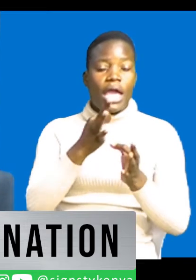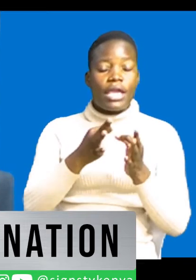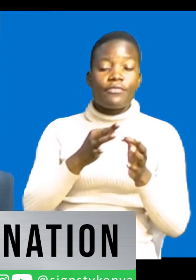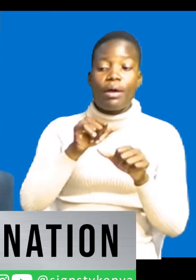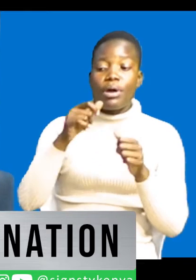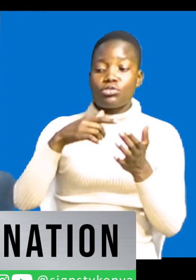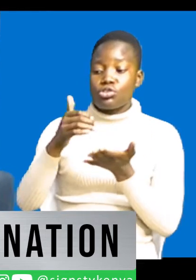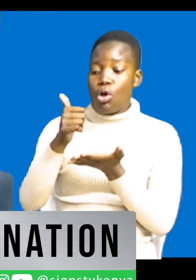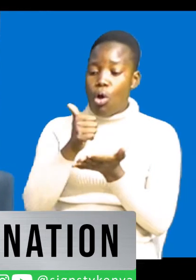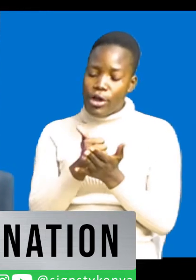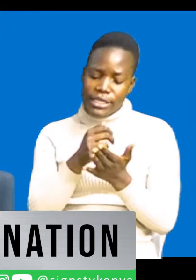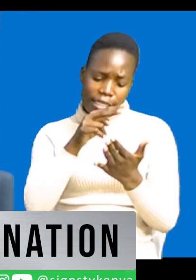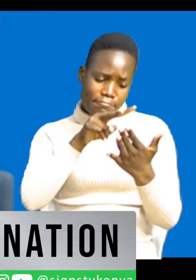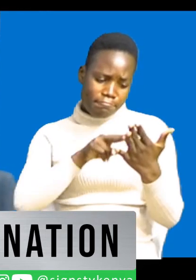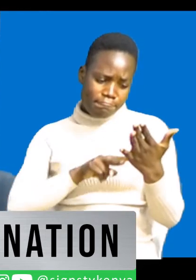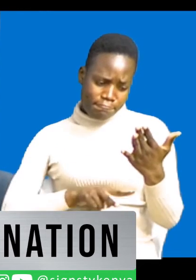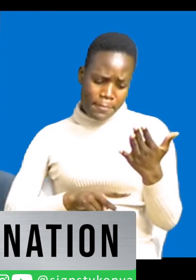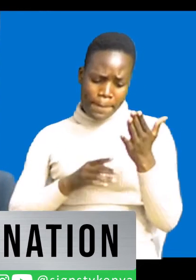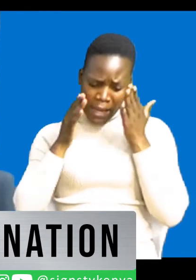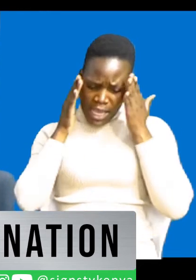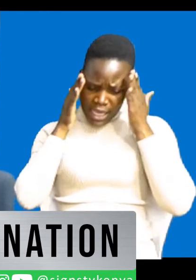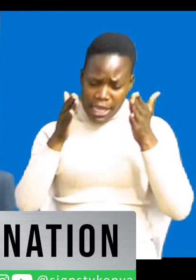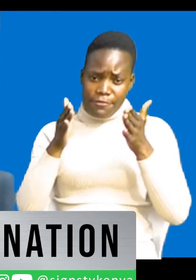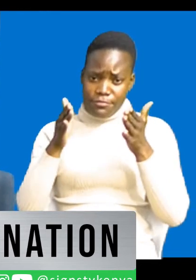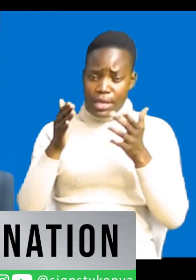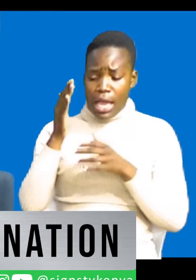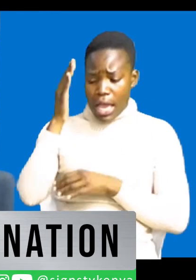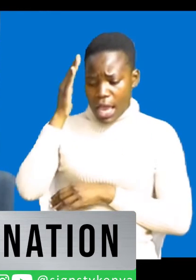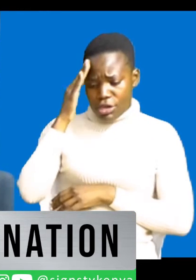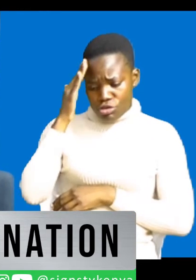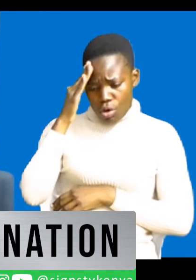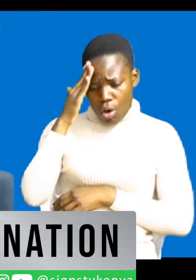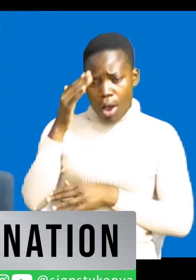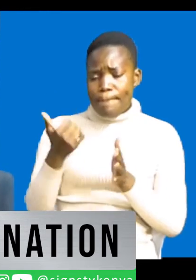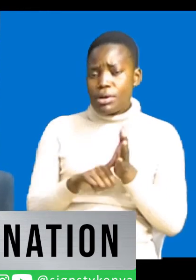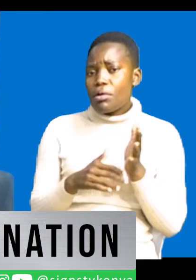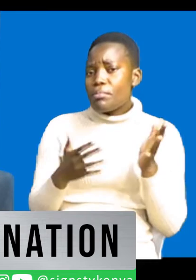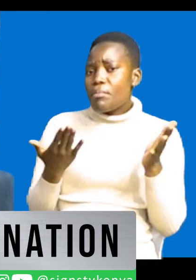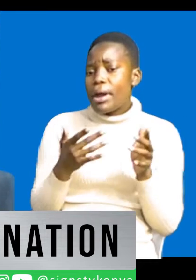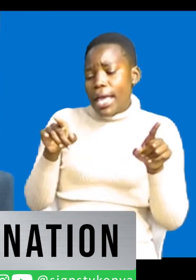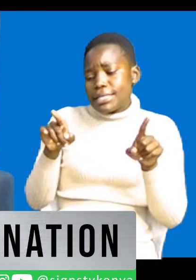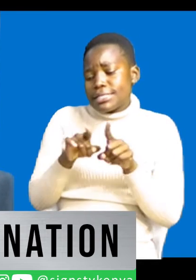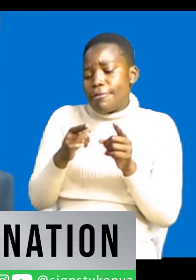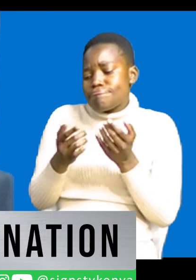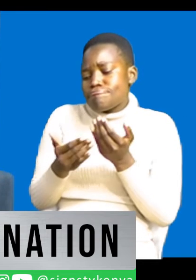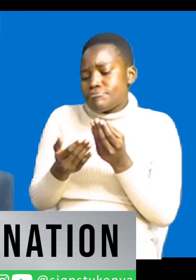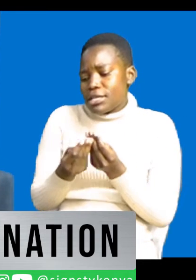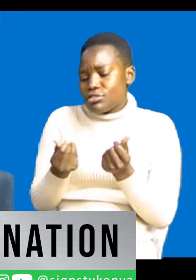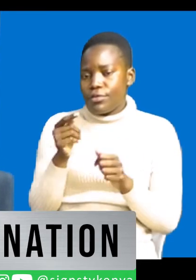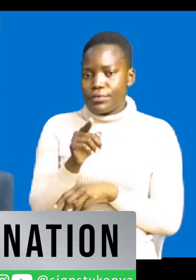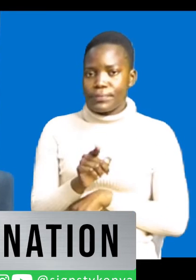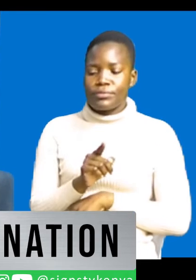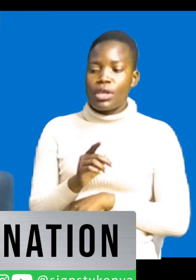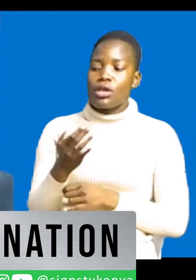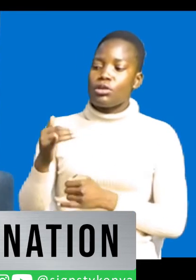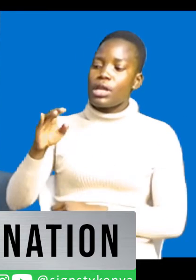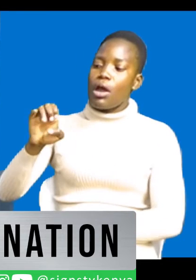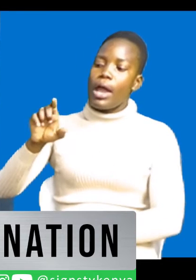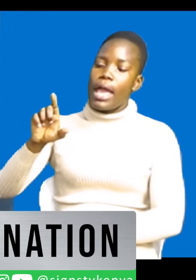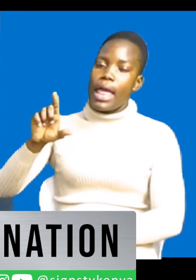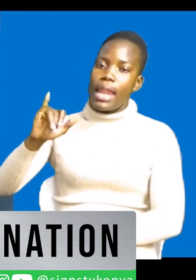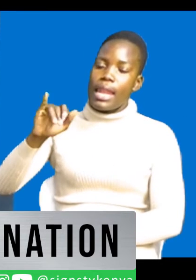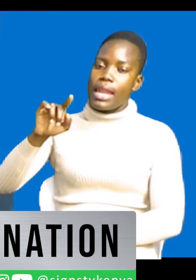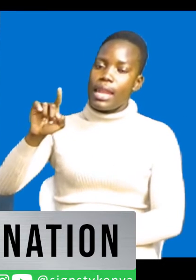audit, uangalie hiyo kitu polepole, uangalie ni akina nani wako na shida, and then you deal with those. Liz. Yes. Ile